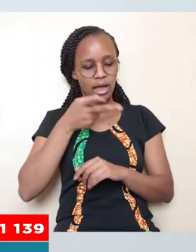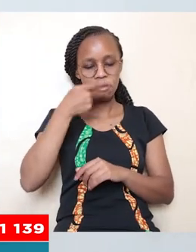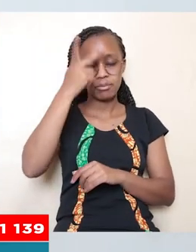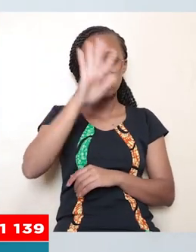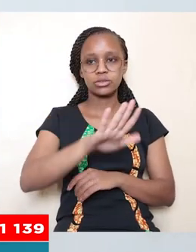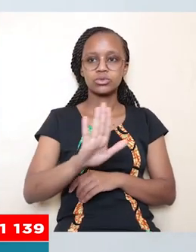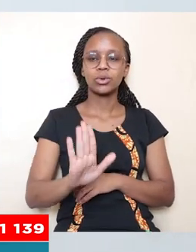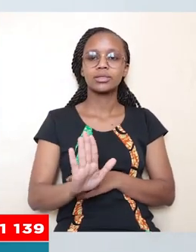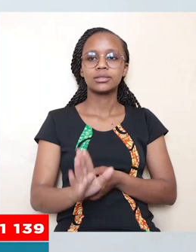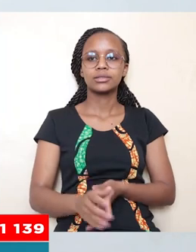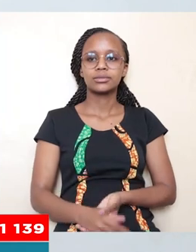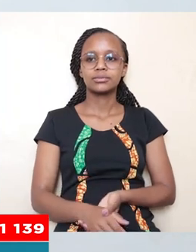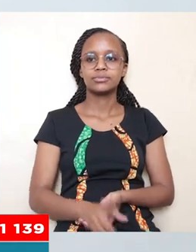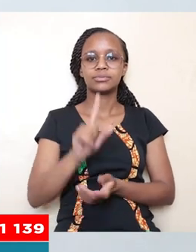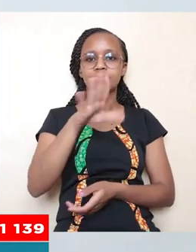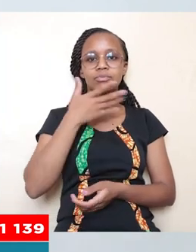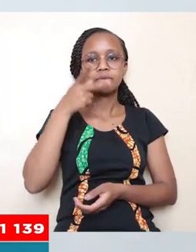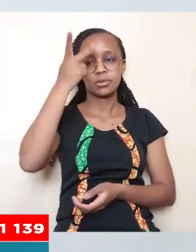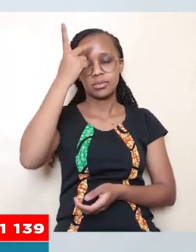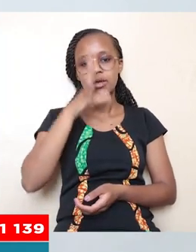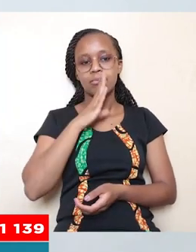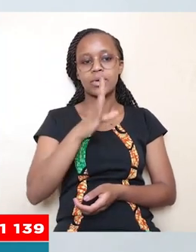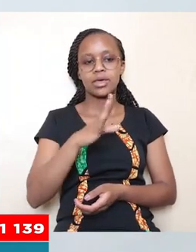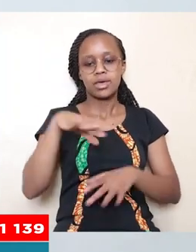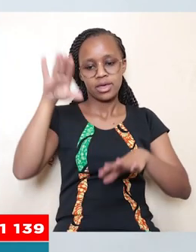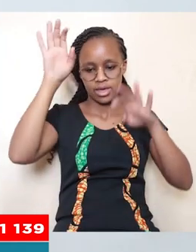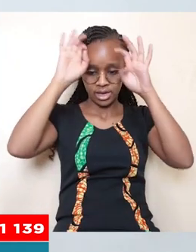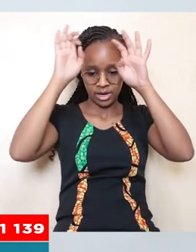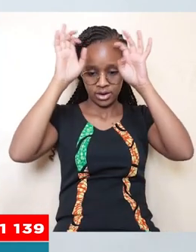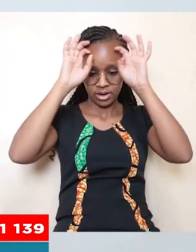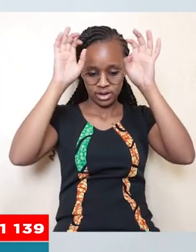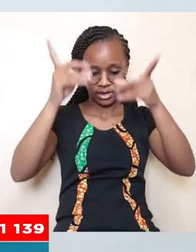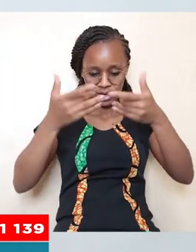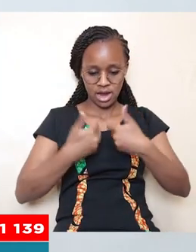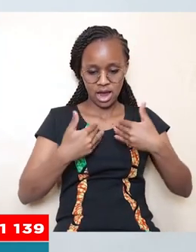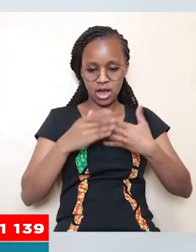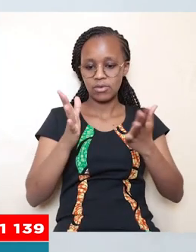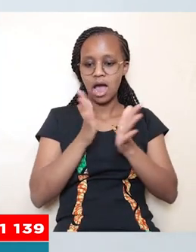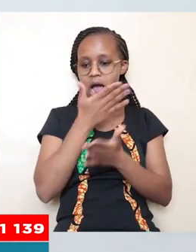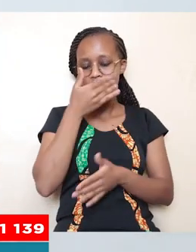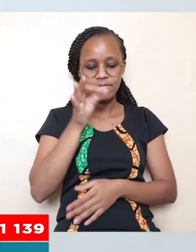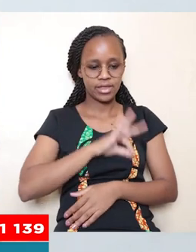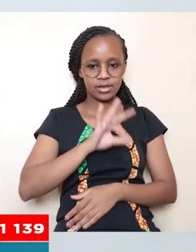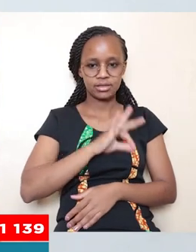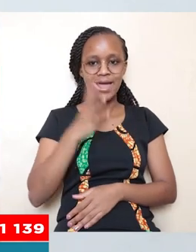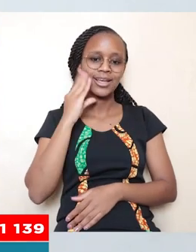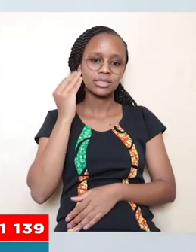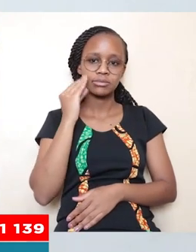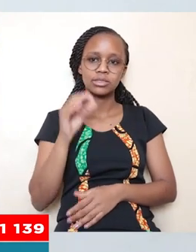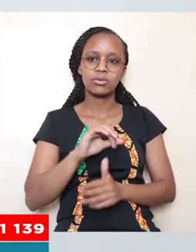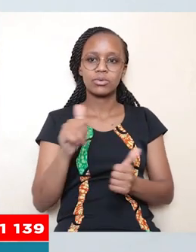parents. Your parents may not be as educated as you are, but they have the benefit of